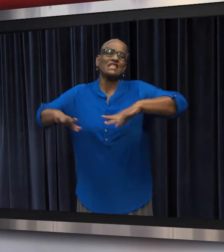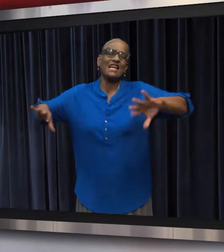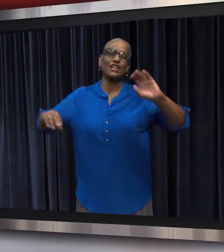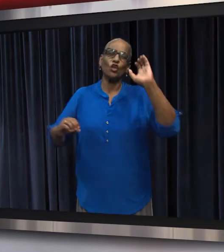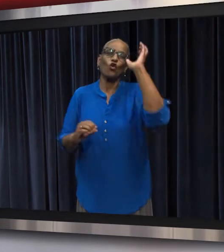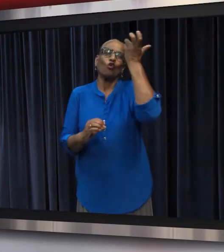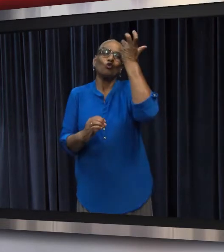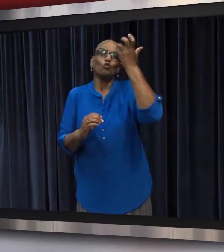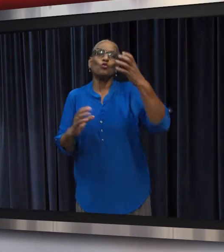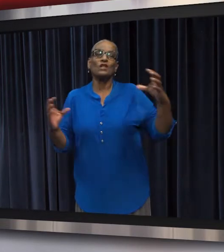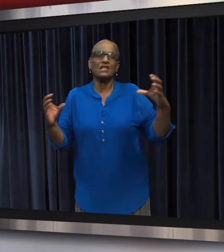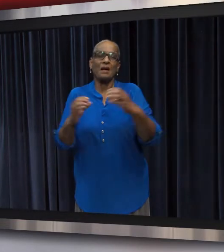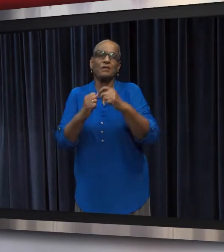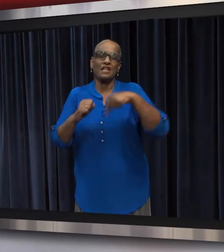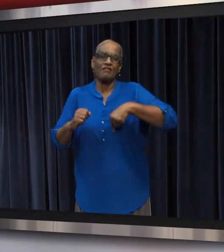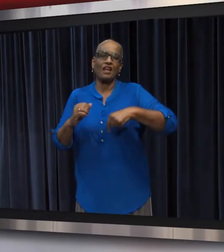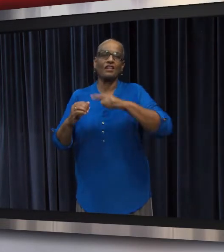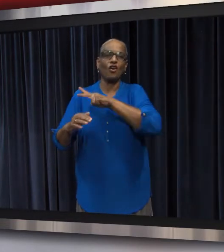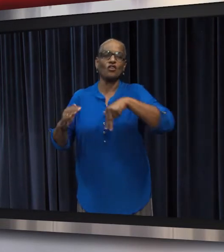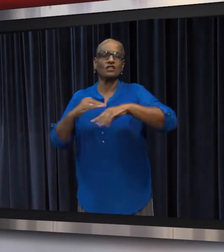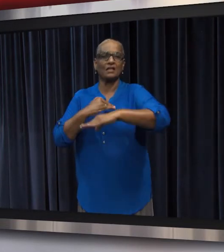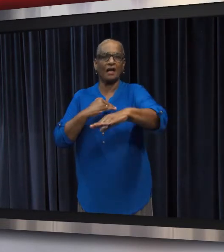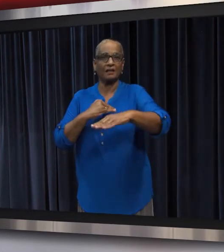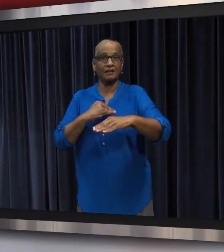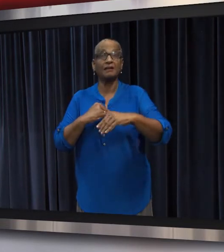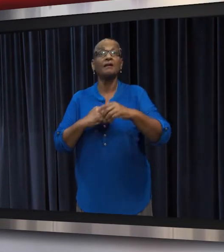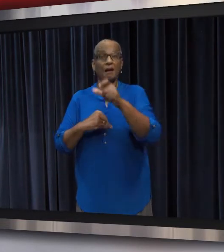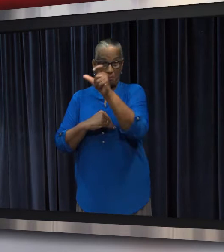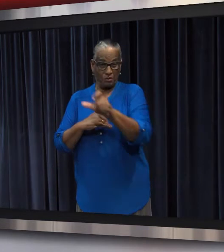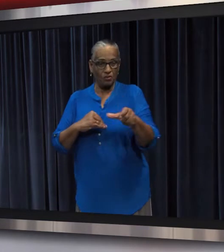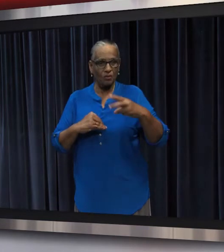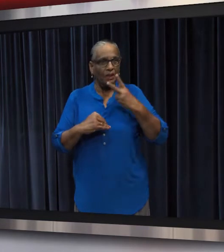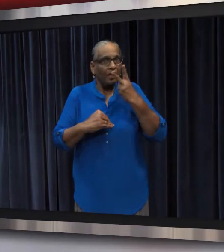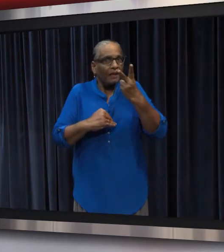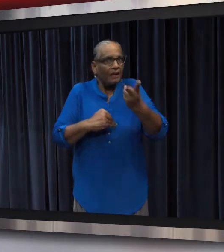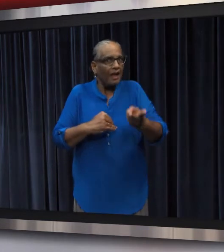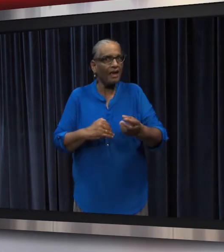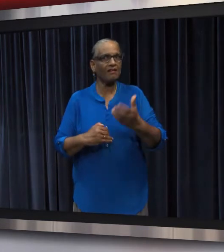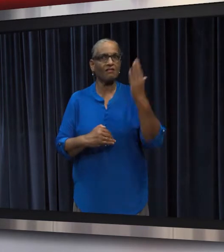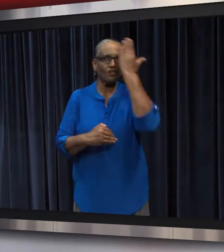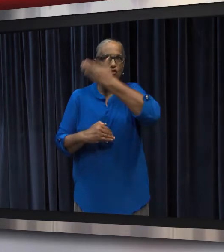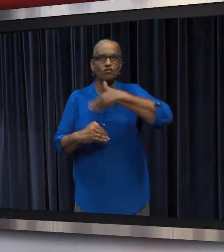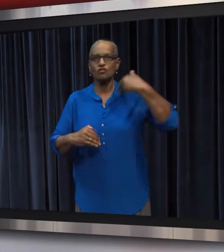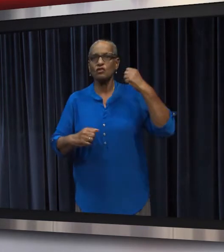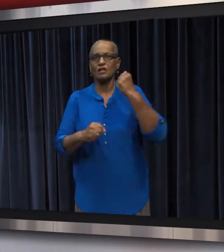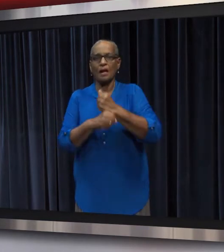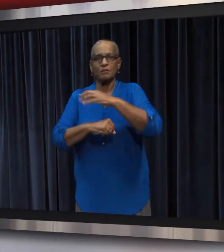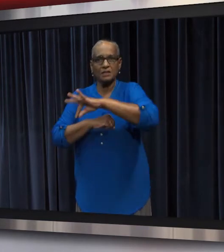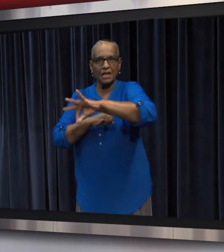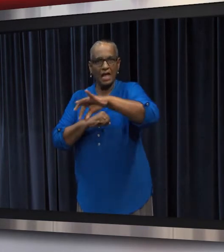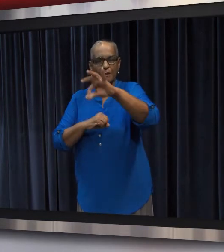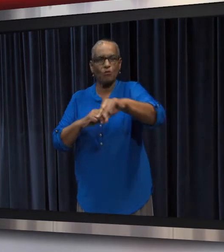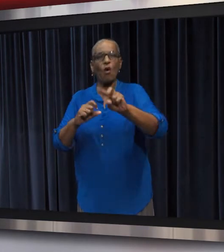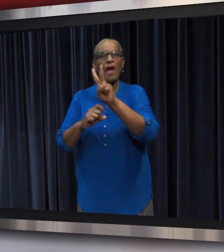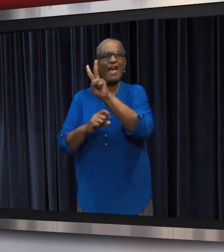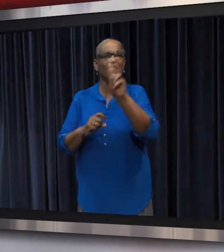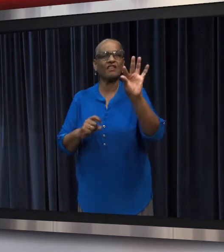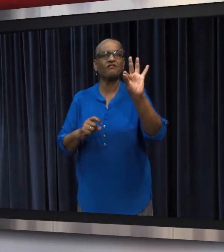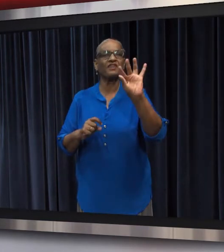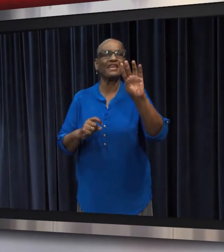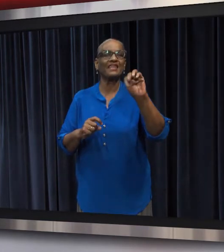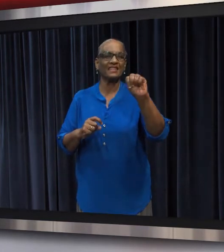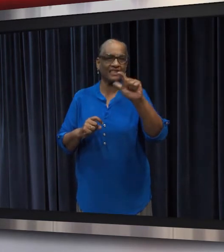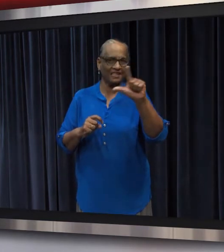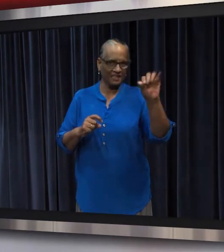multicultural composition of our country. In addition, these guests get a good overview of the